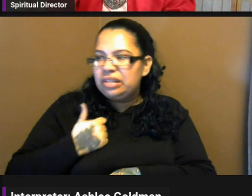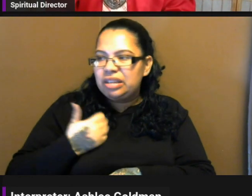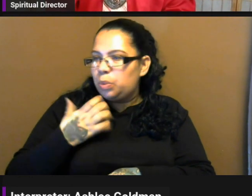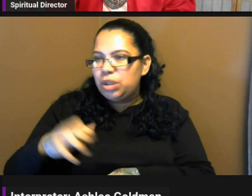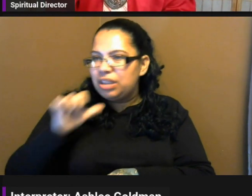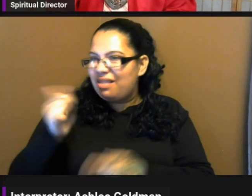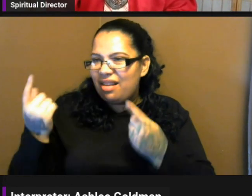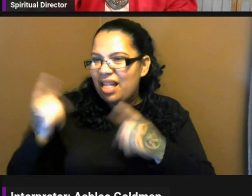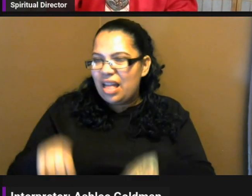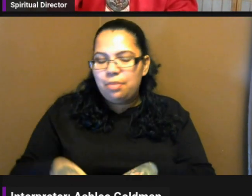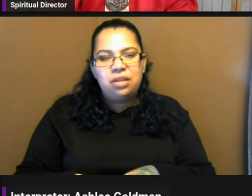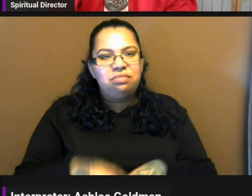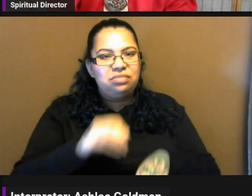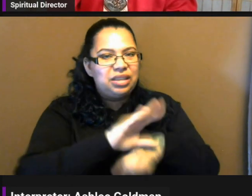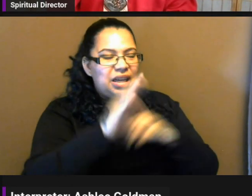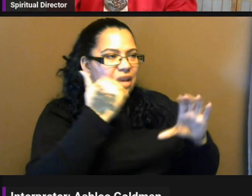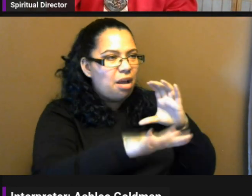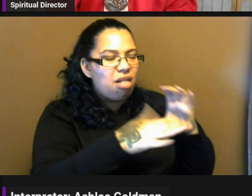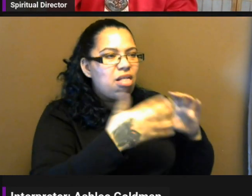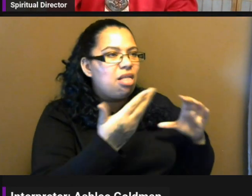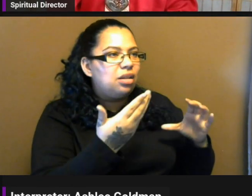regret sending that email,